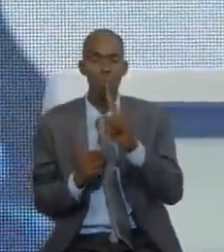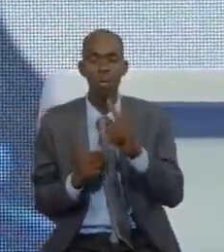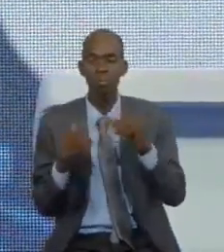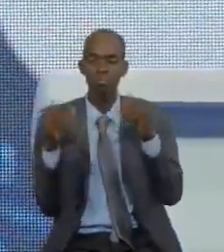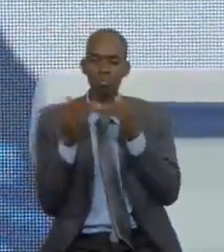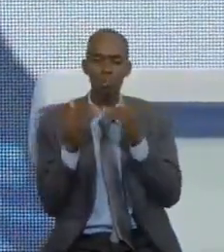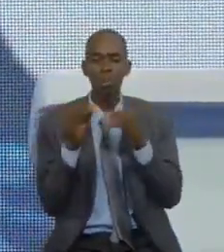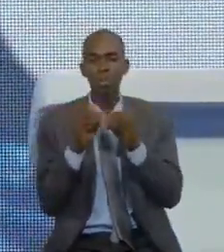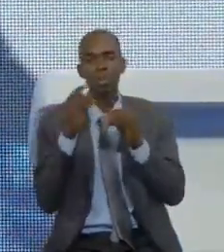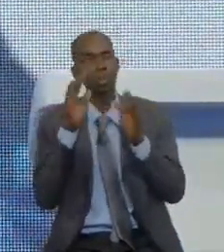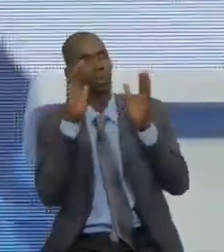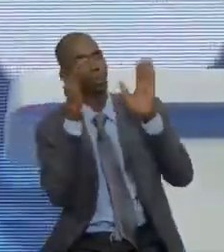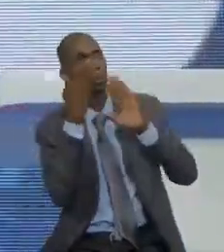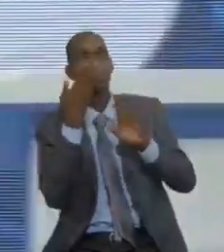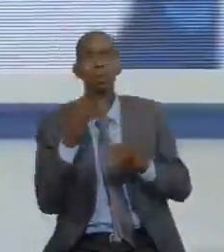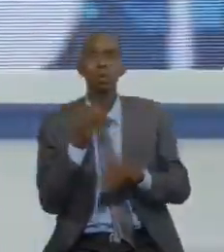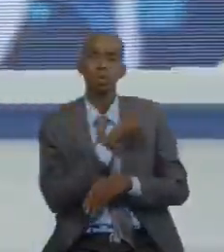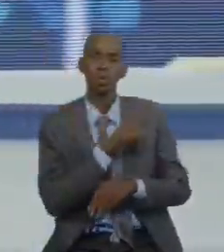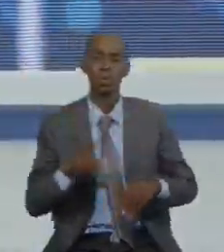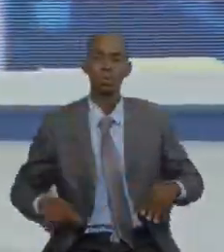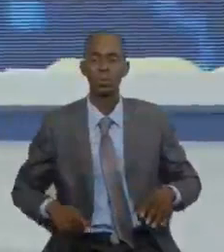of the Lord.